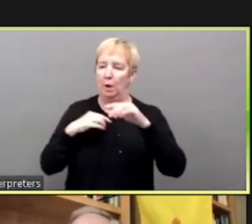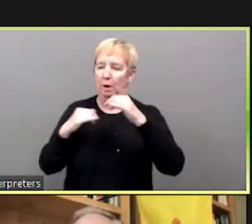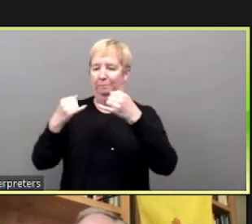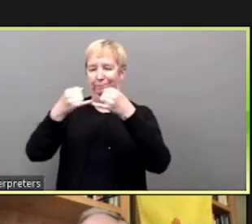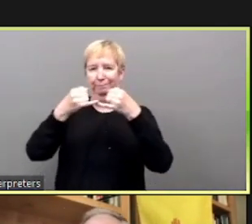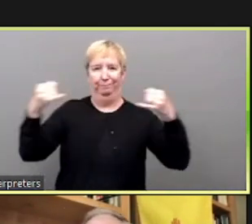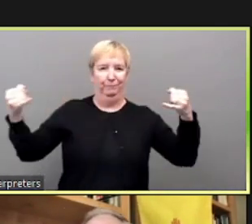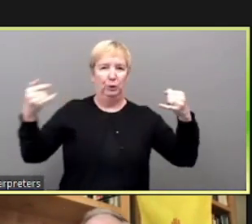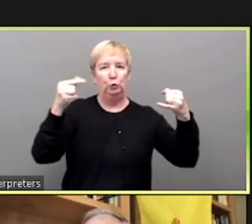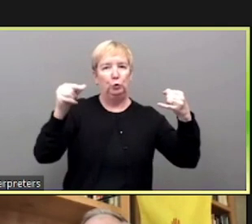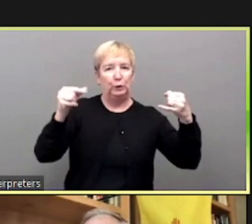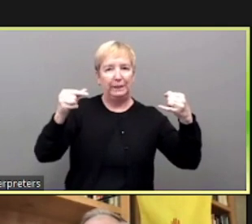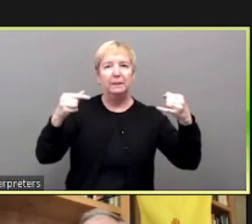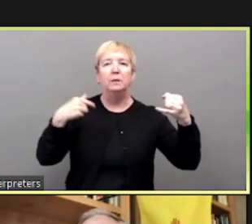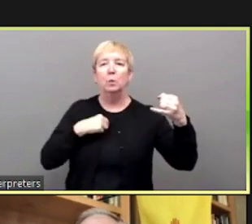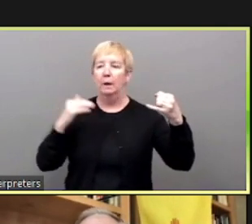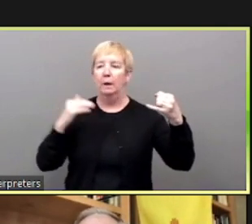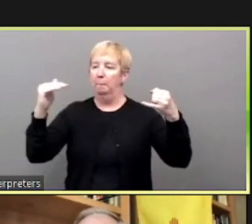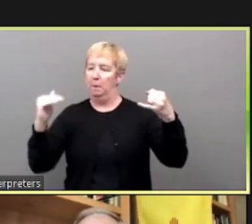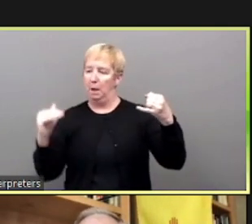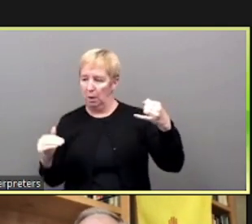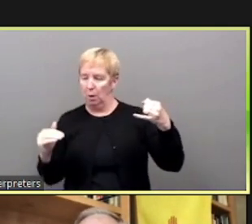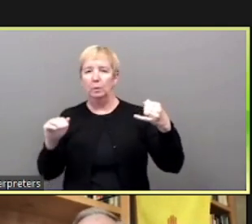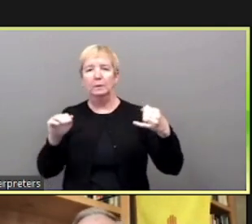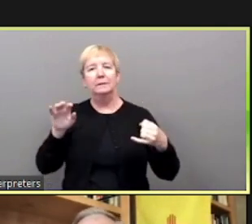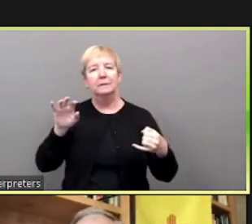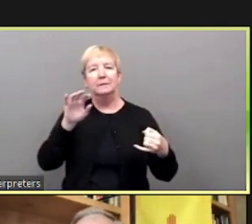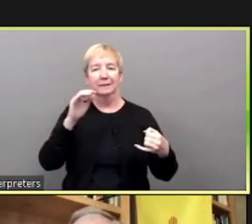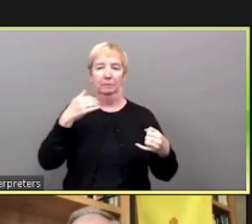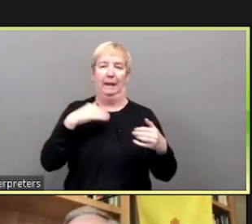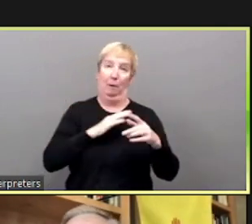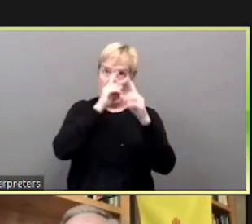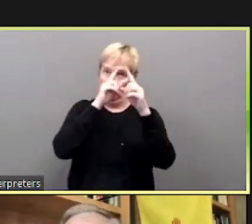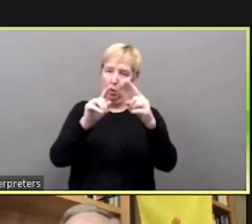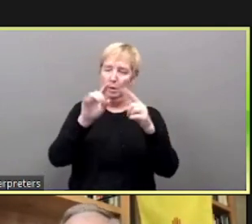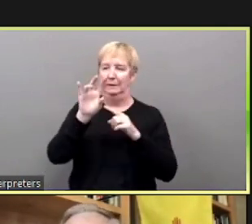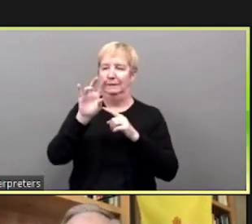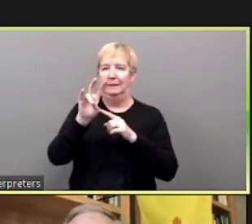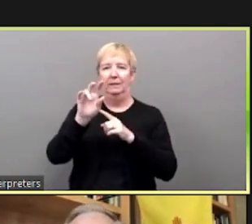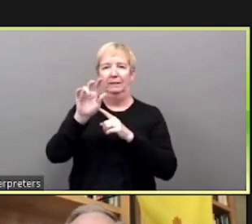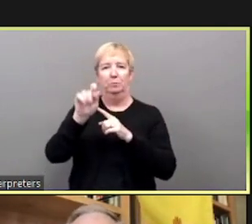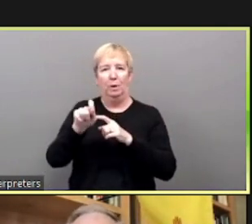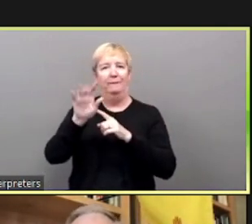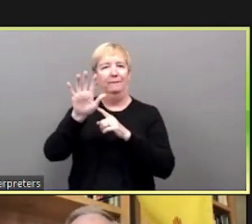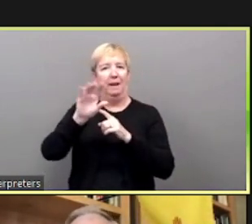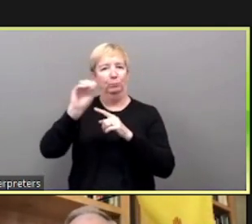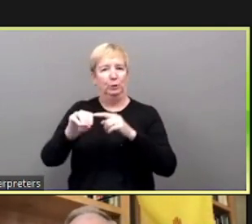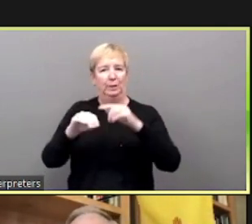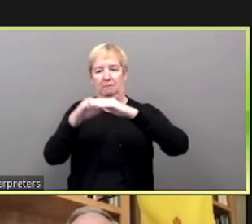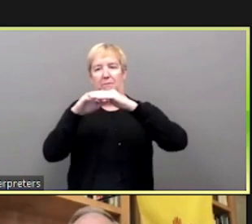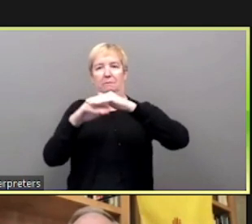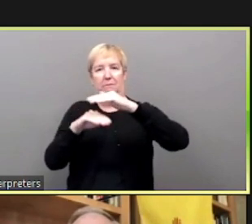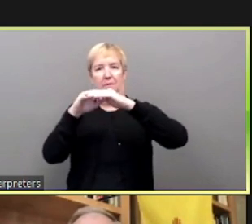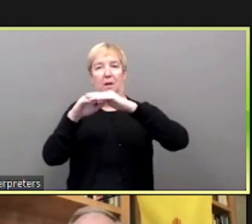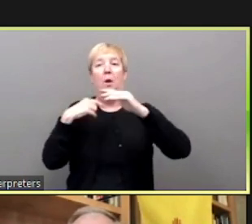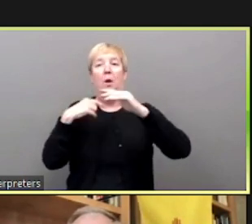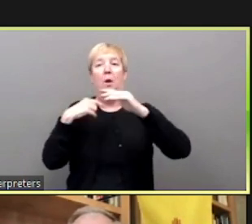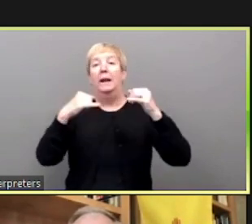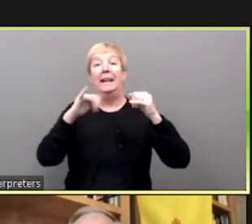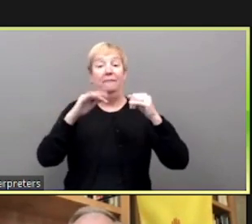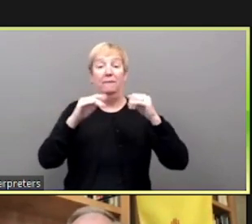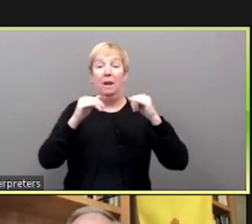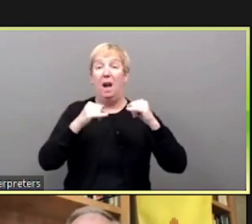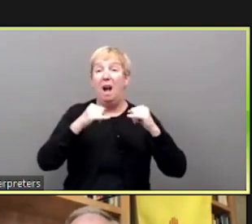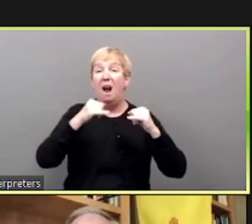of 7.5%, down to 6.2. When we're above the green line, we worry that we're really not on top of